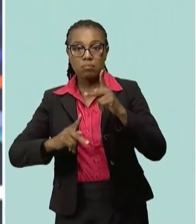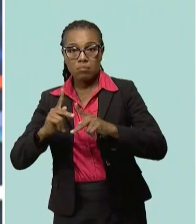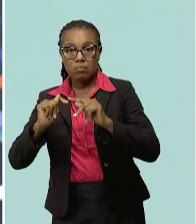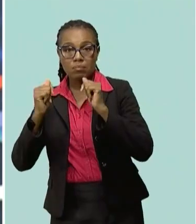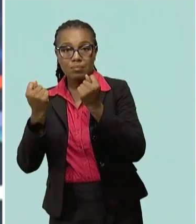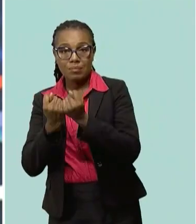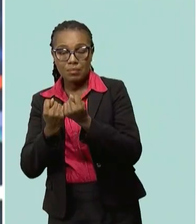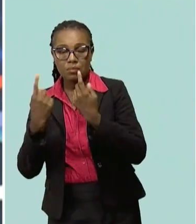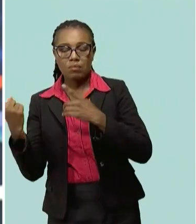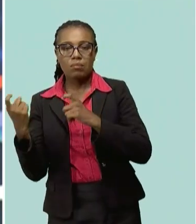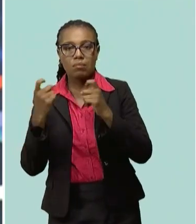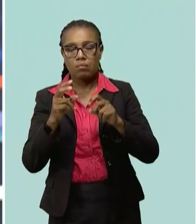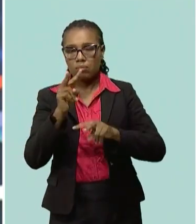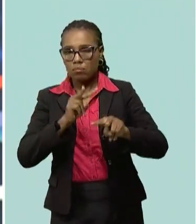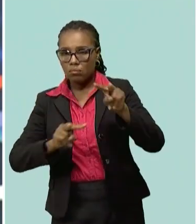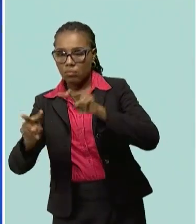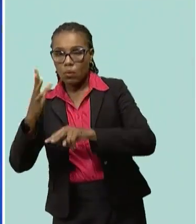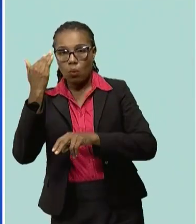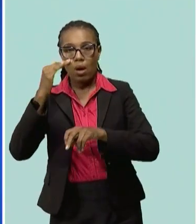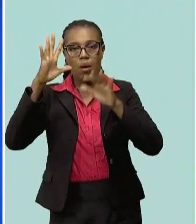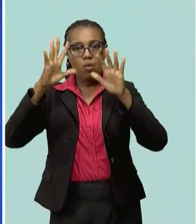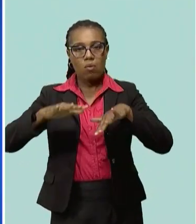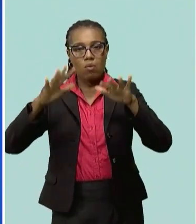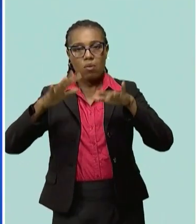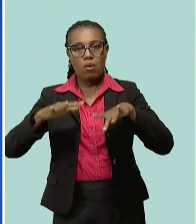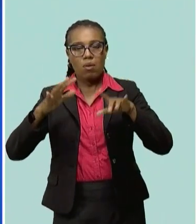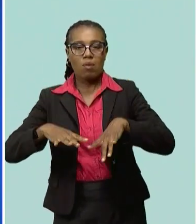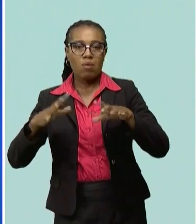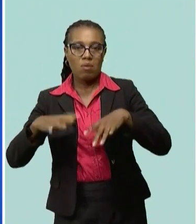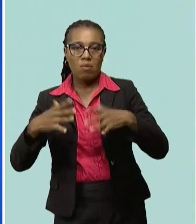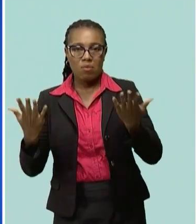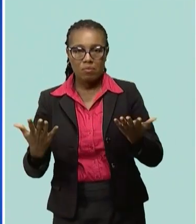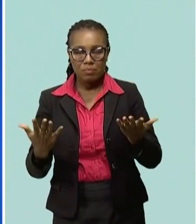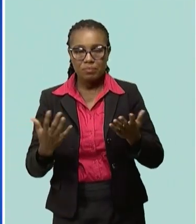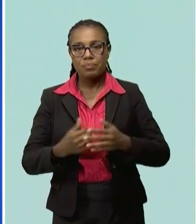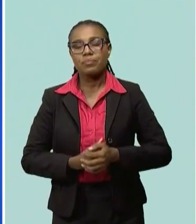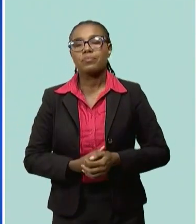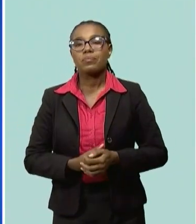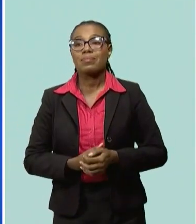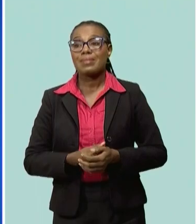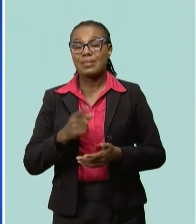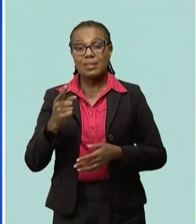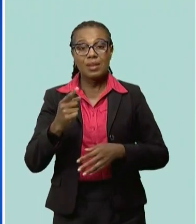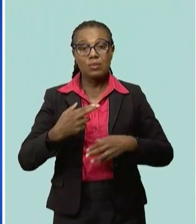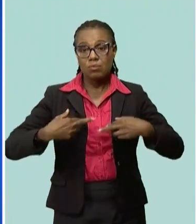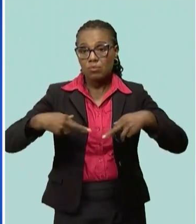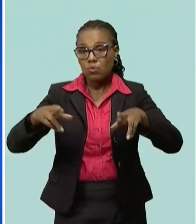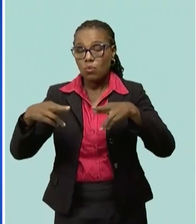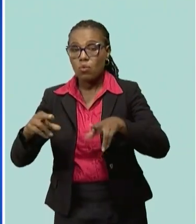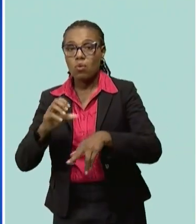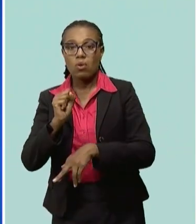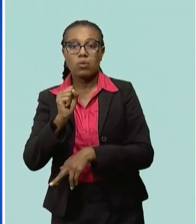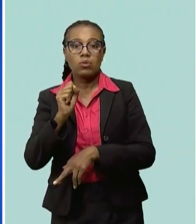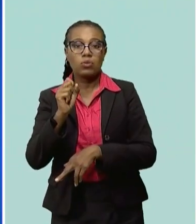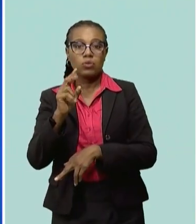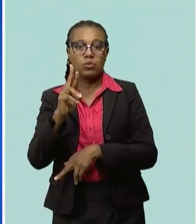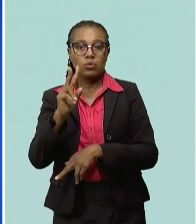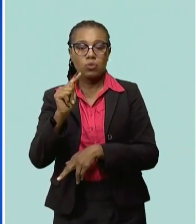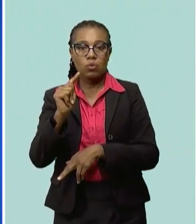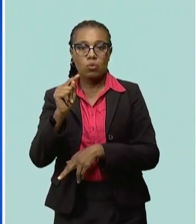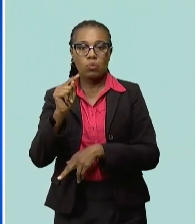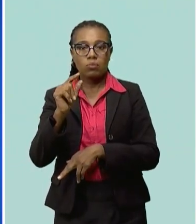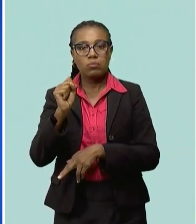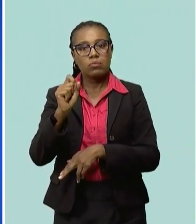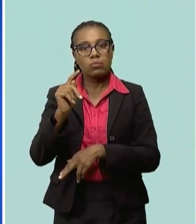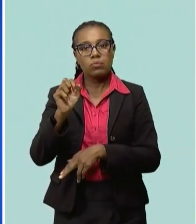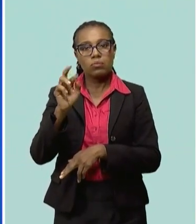impacted work. White Hill Road is currently being undertaken. We completed work at Shorey Village. That was the first road on the Complant program